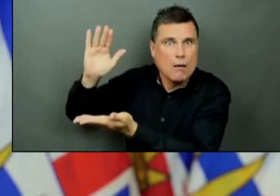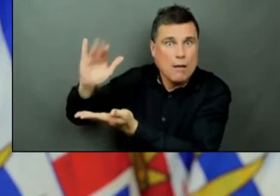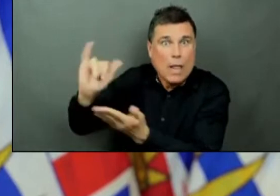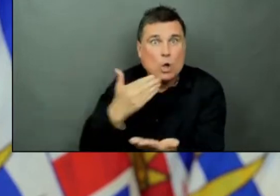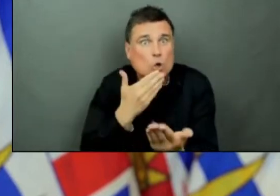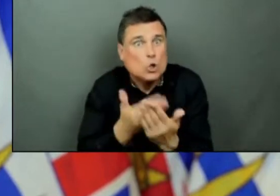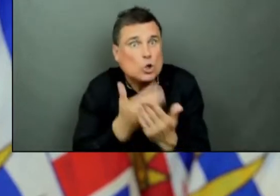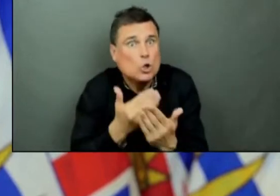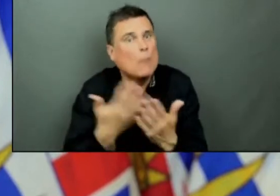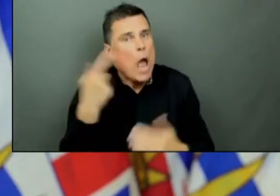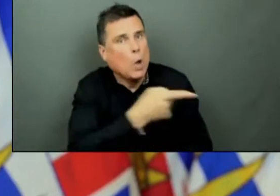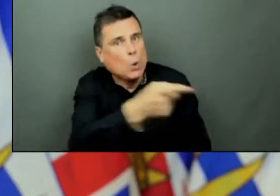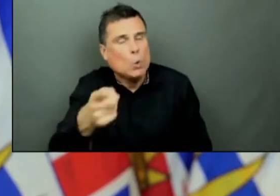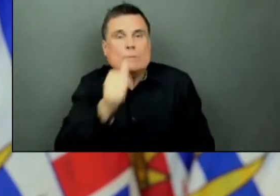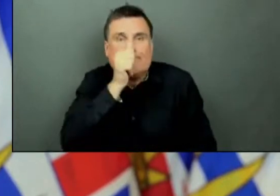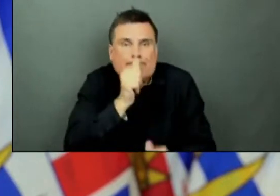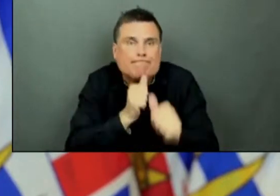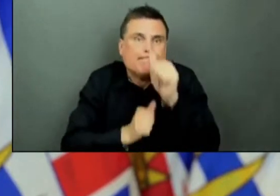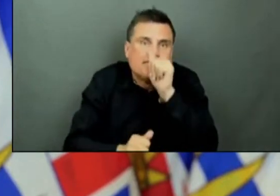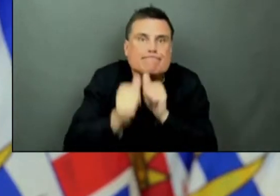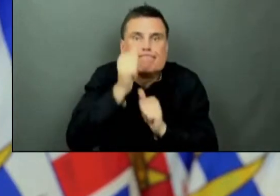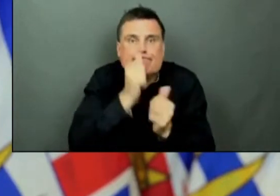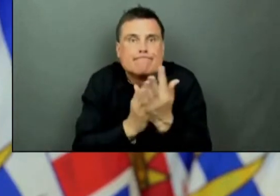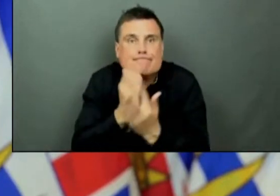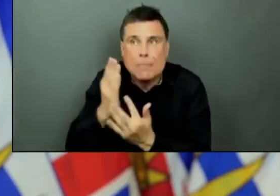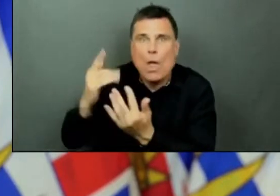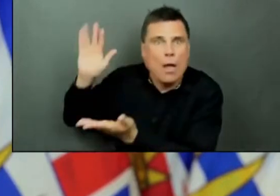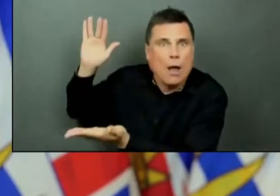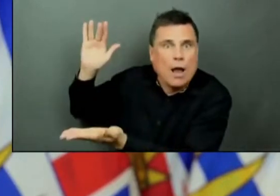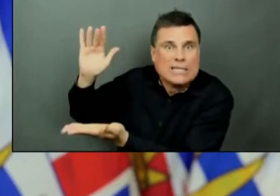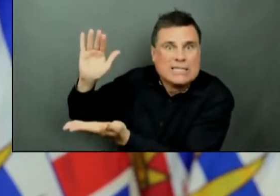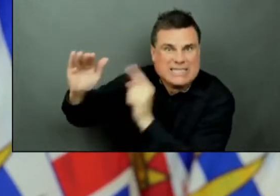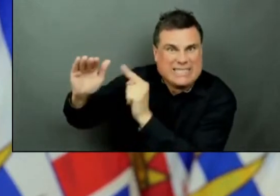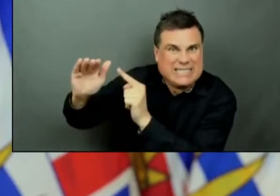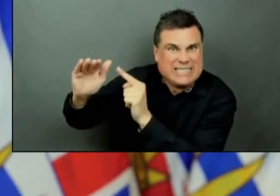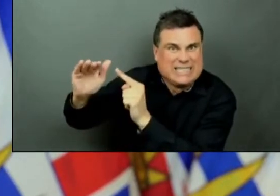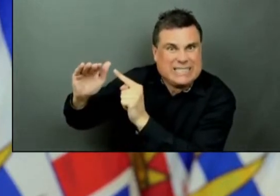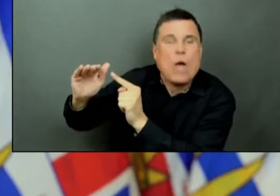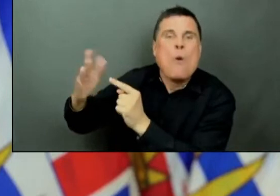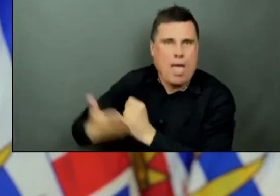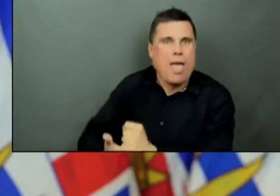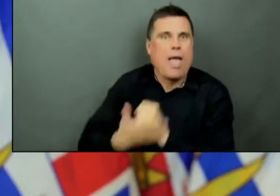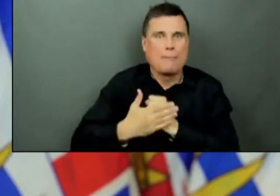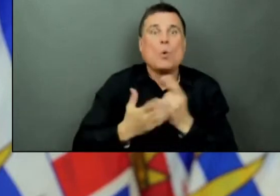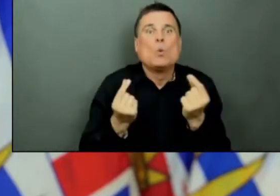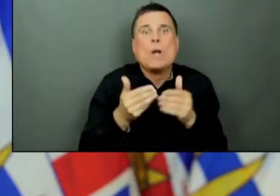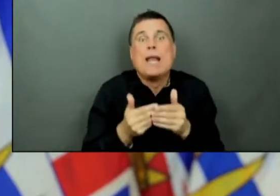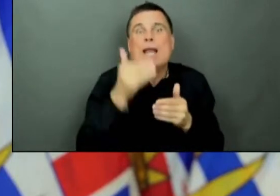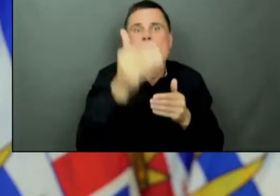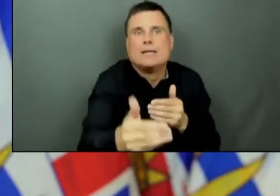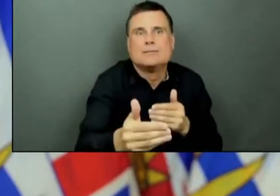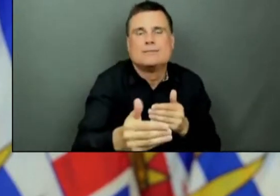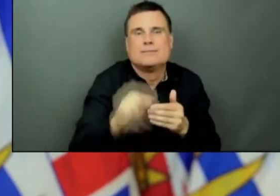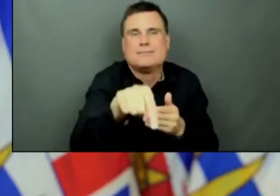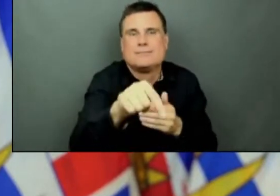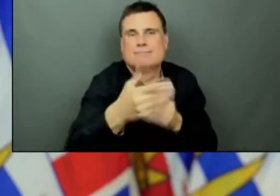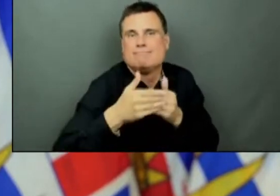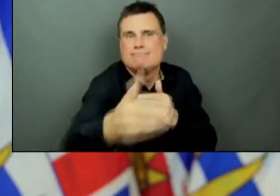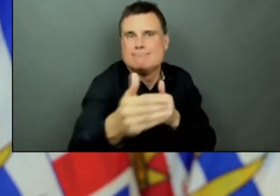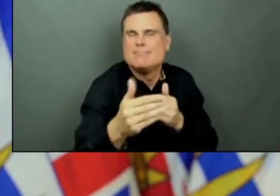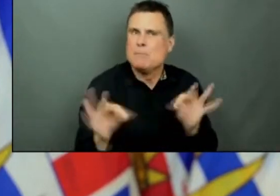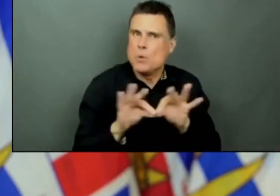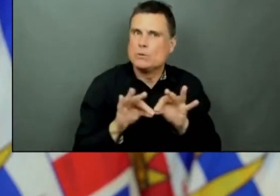that all of us have made are going to get us safely to this next part of our pandemic journey.